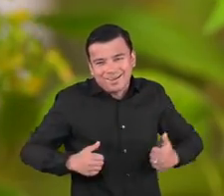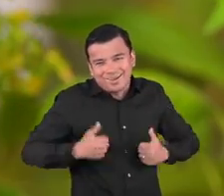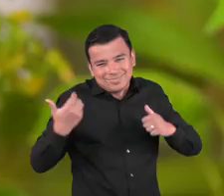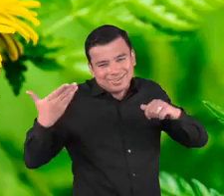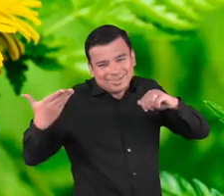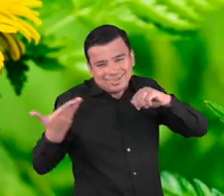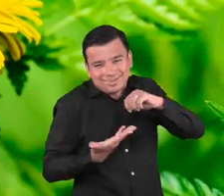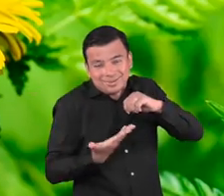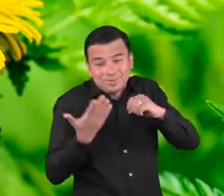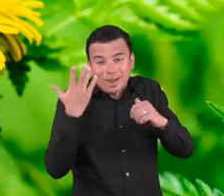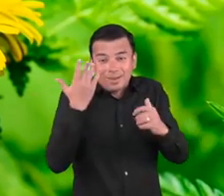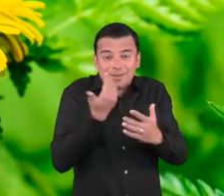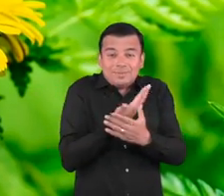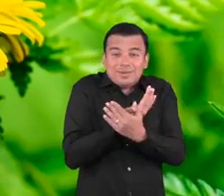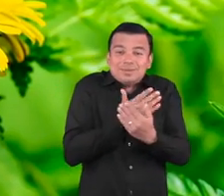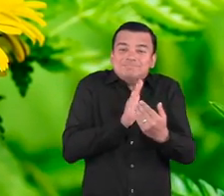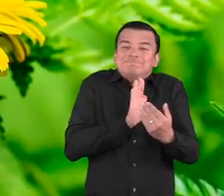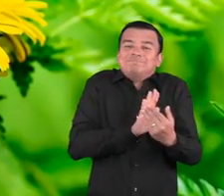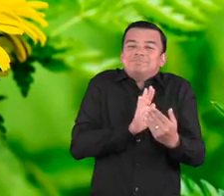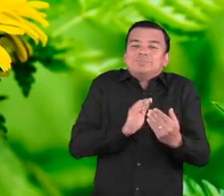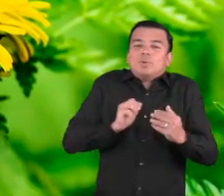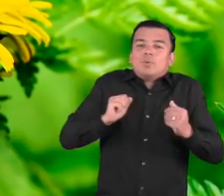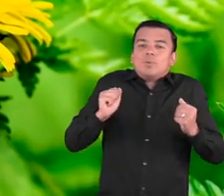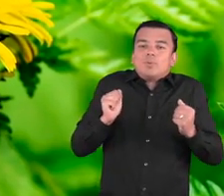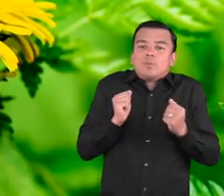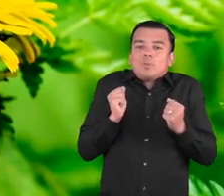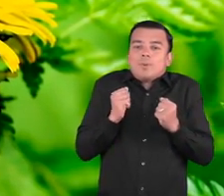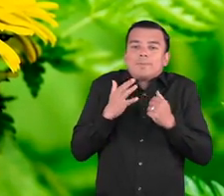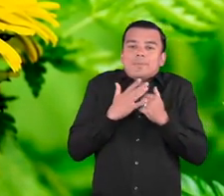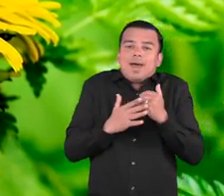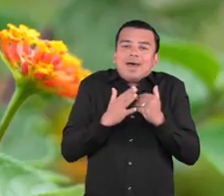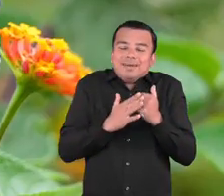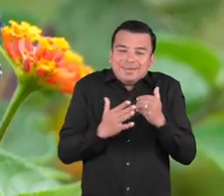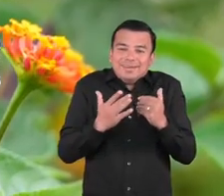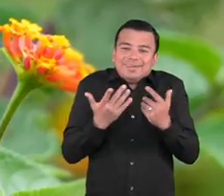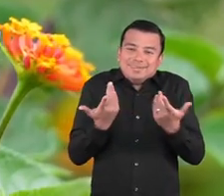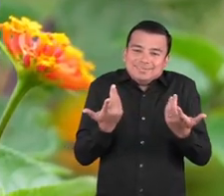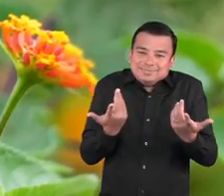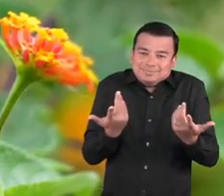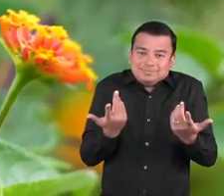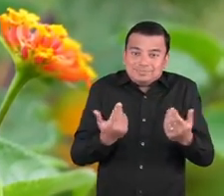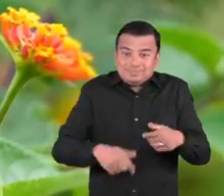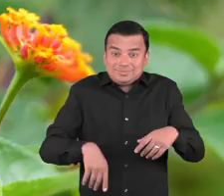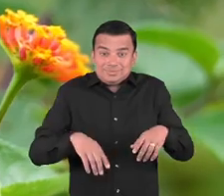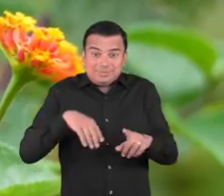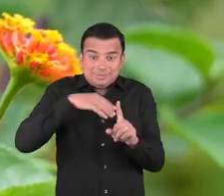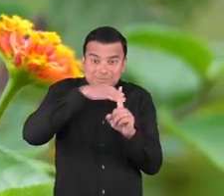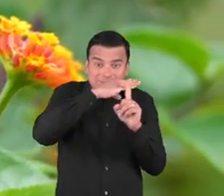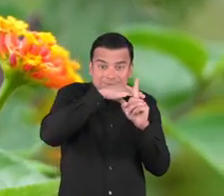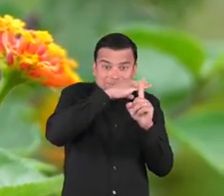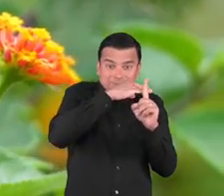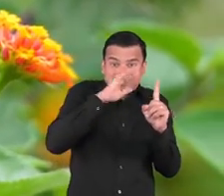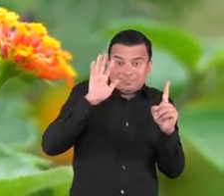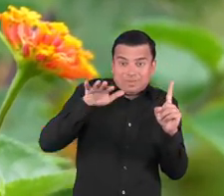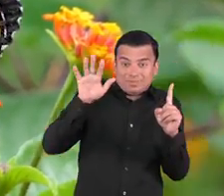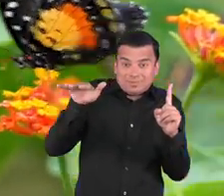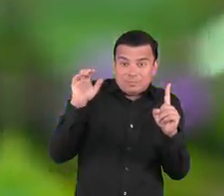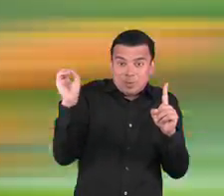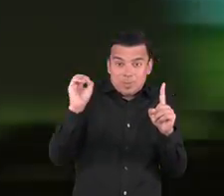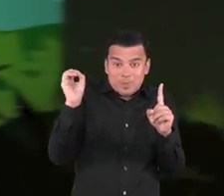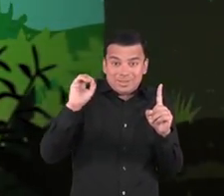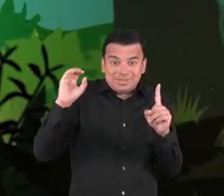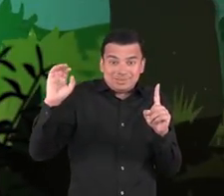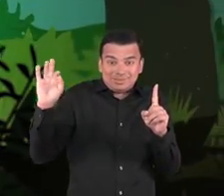-blooded. Their bodies won't work correctly when below 55 degrees Fahrenheit or 13 degrees Celsius.